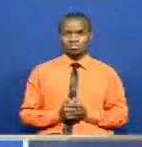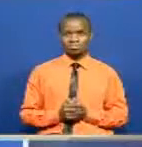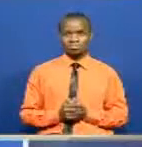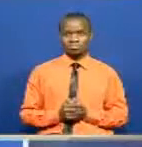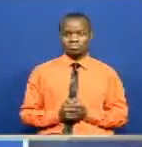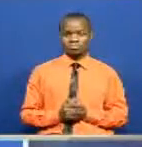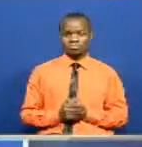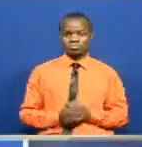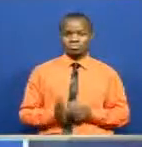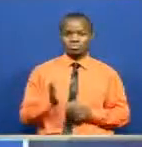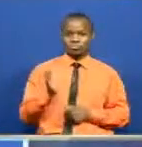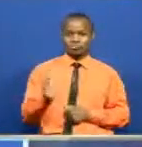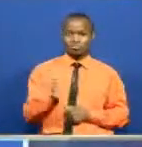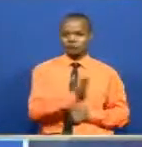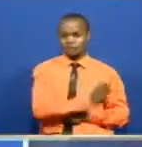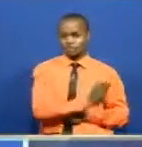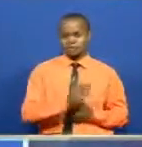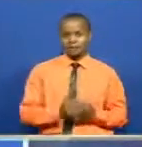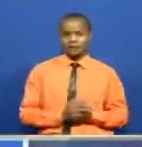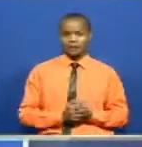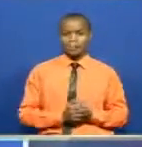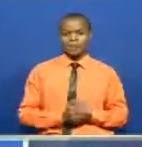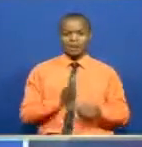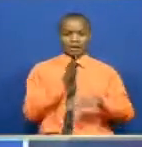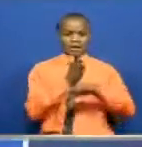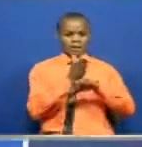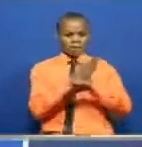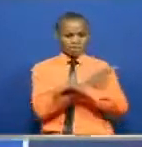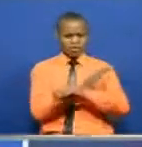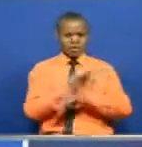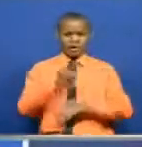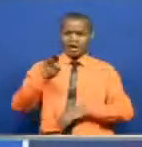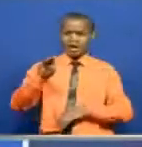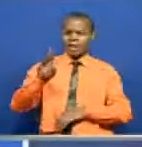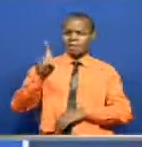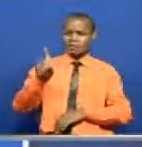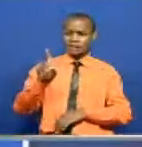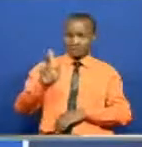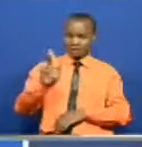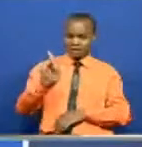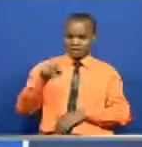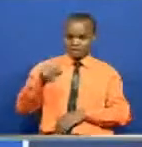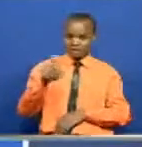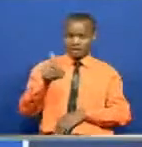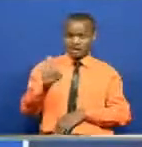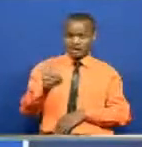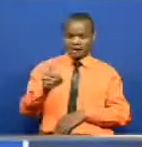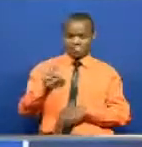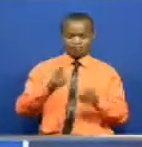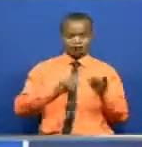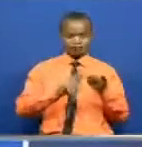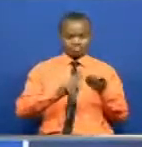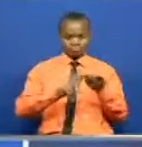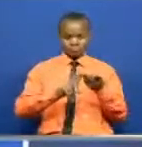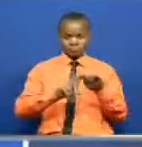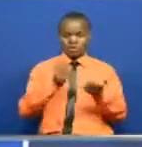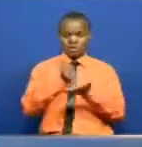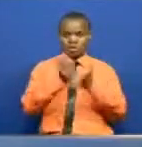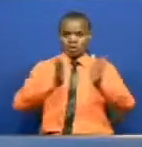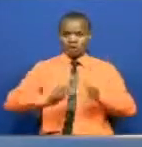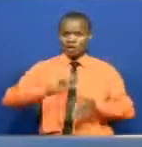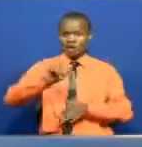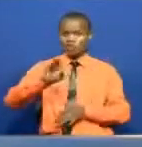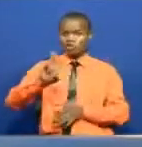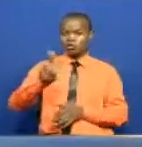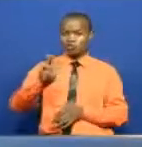And on to the corridors of justice, where former Kenya Ports Authority Managing Director Daniel Manduku and a former officer Juma Fadhili have